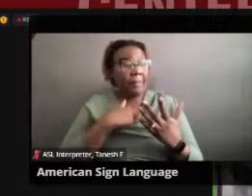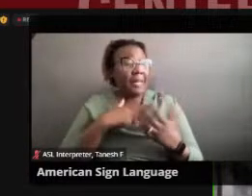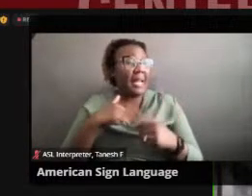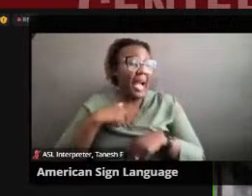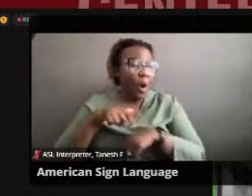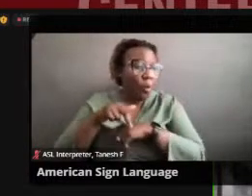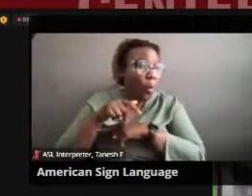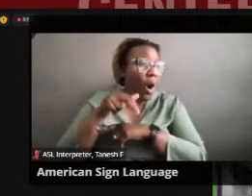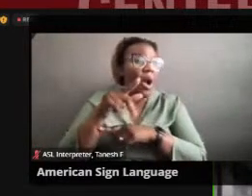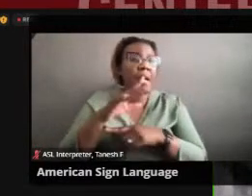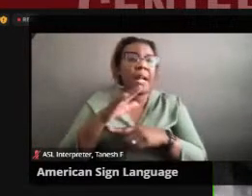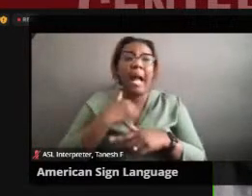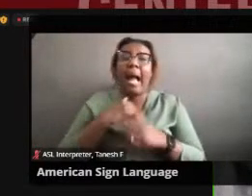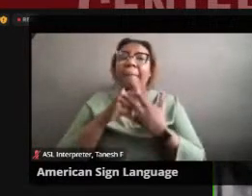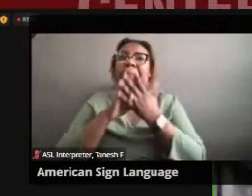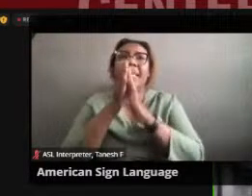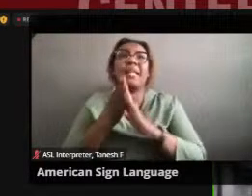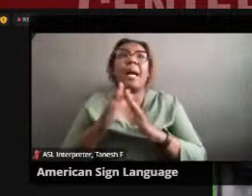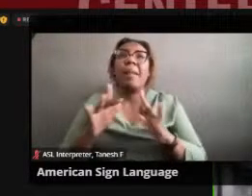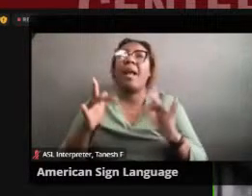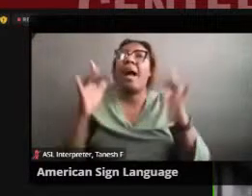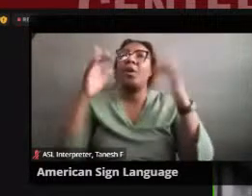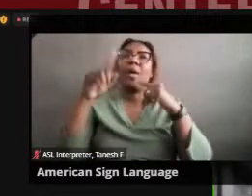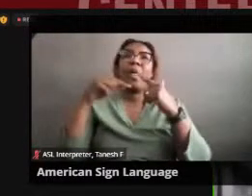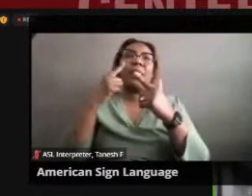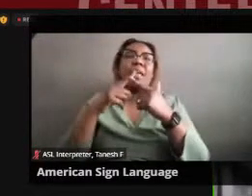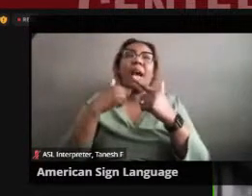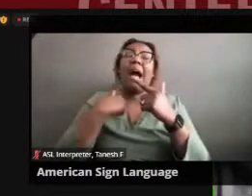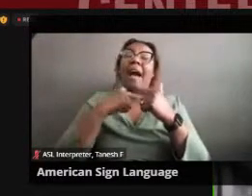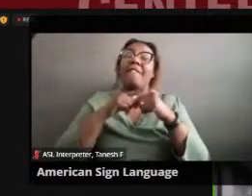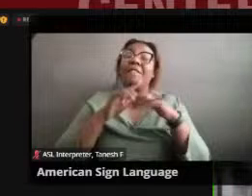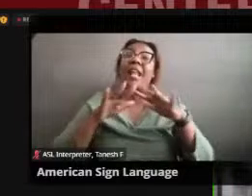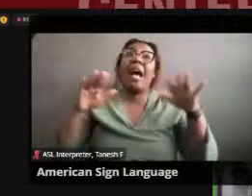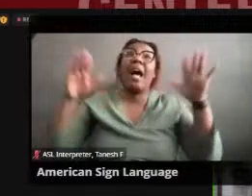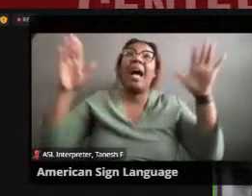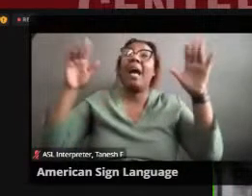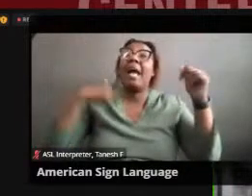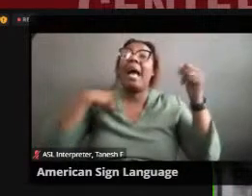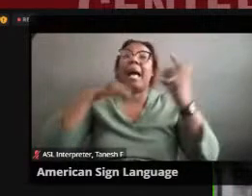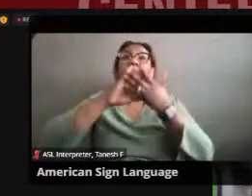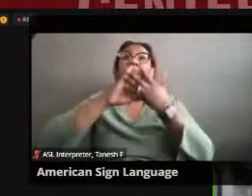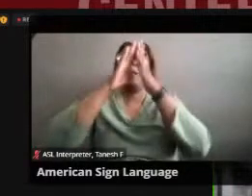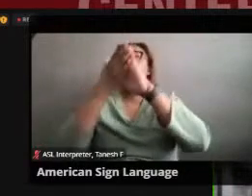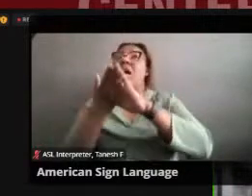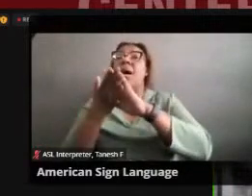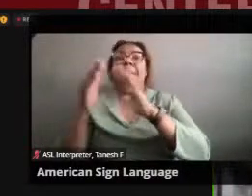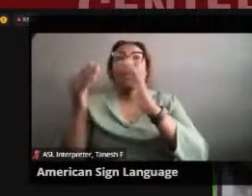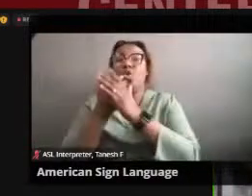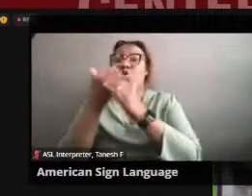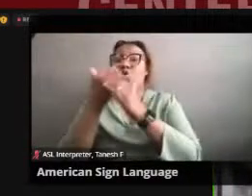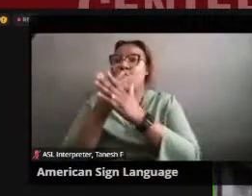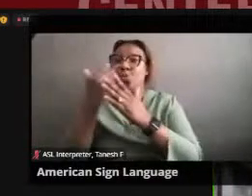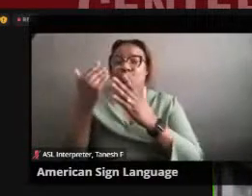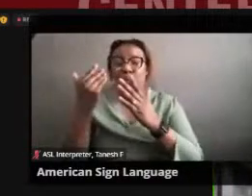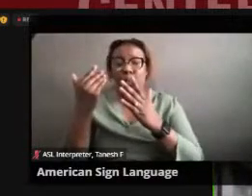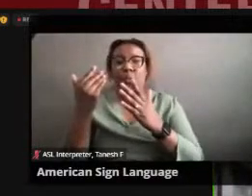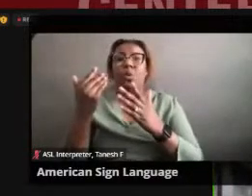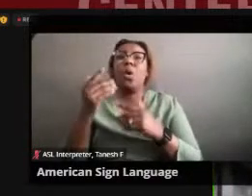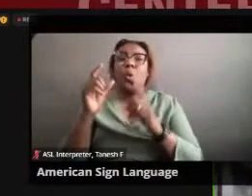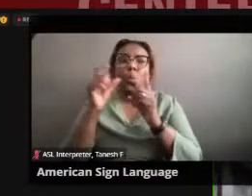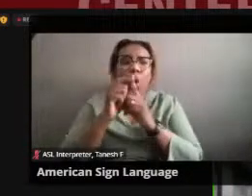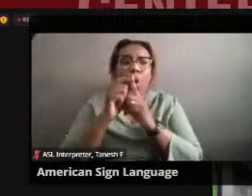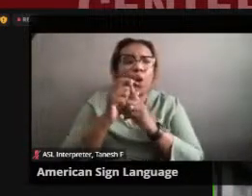I become lighter, I fly, then I become another transfigured. Words sprout like grass from the